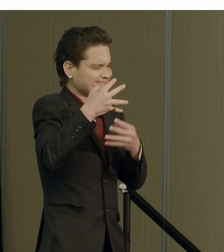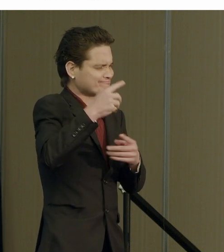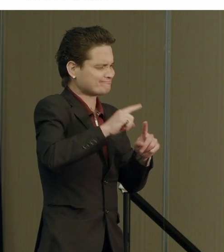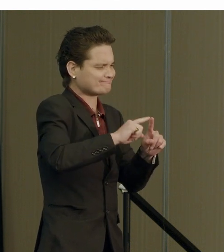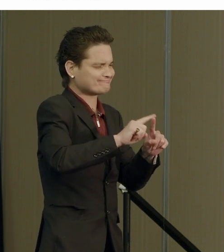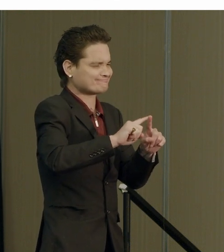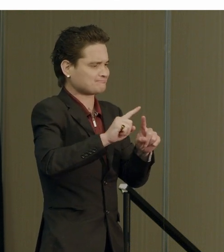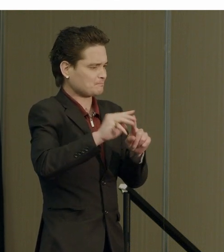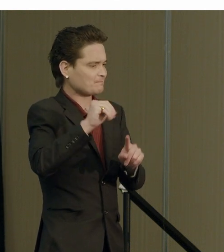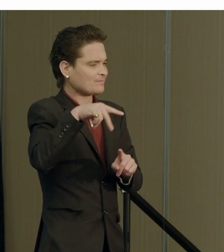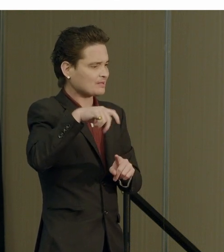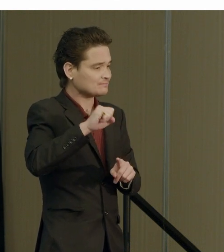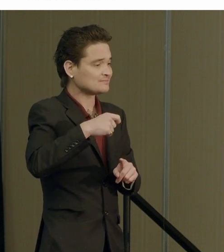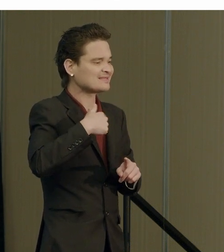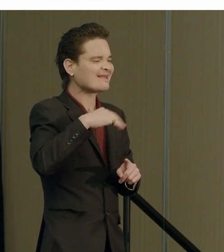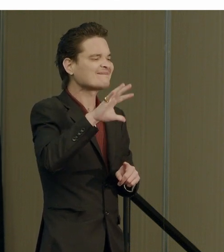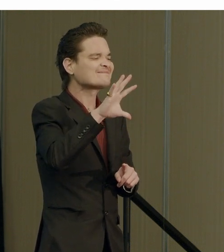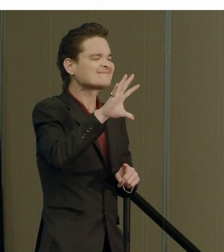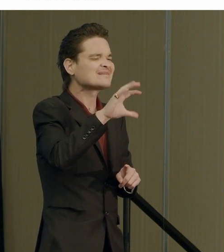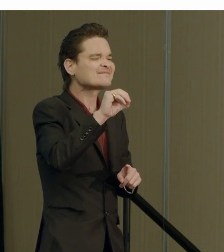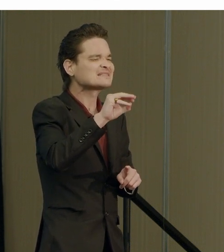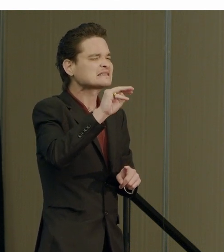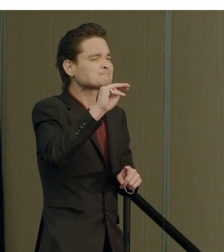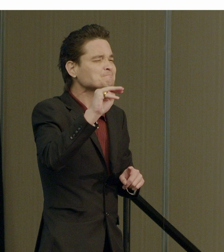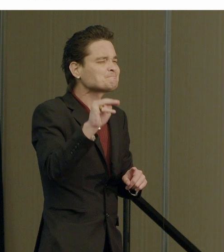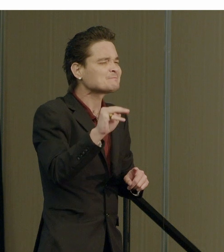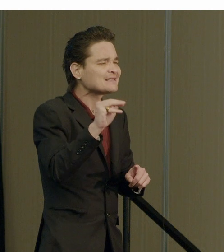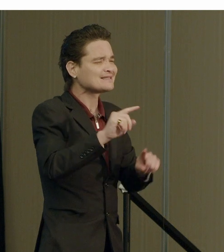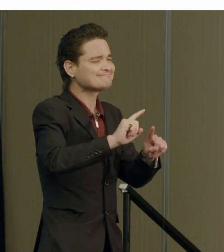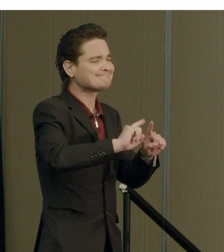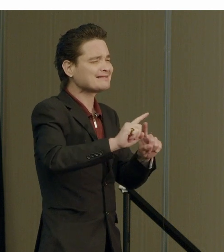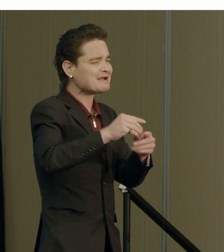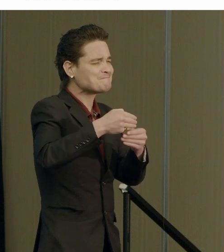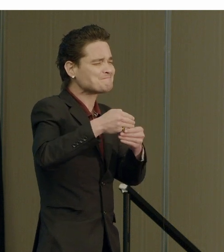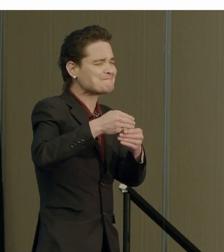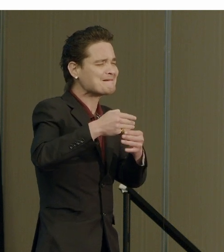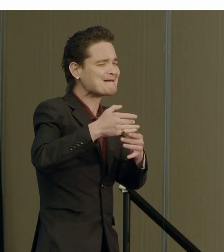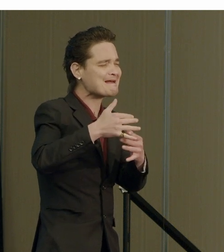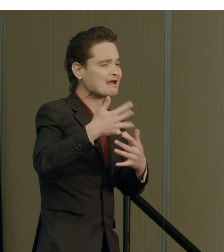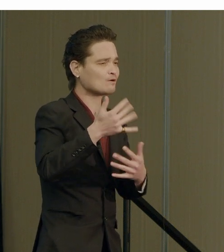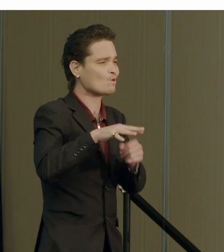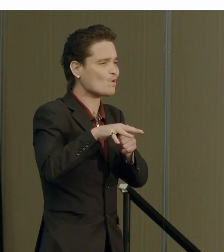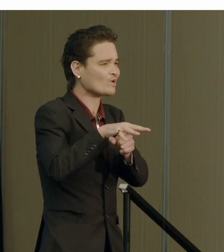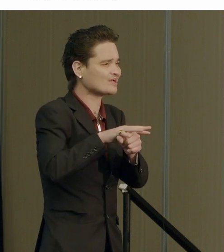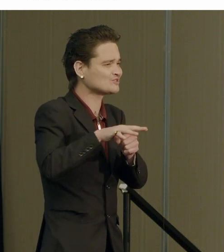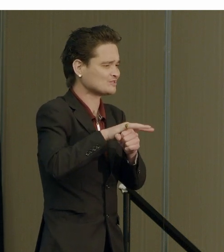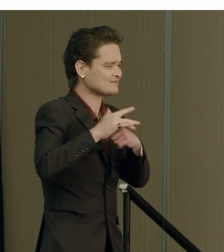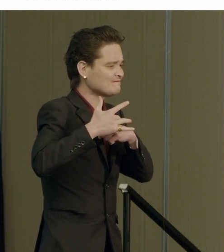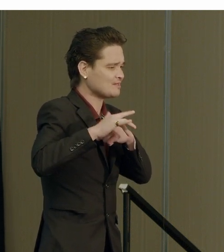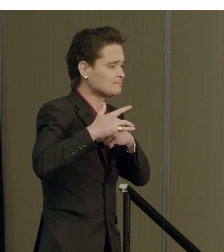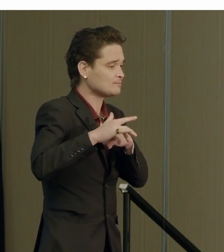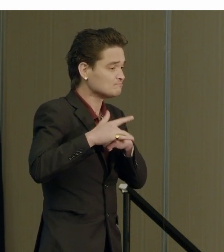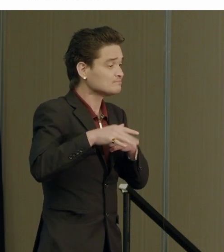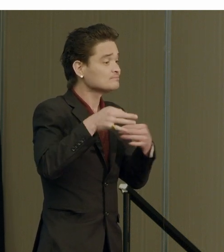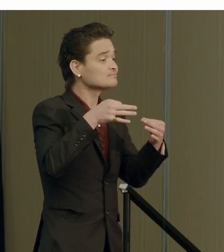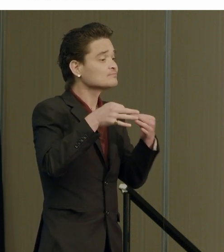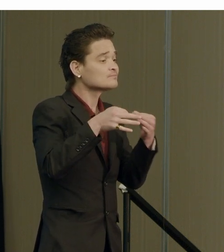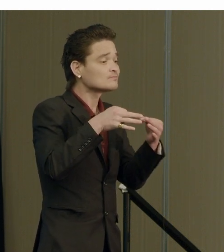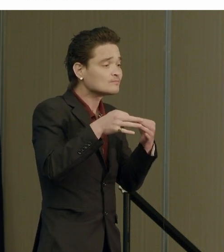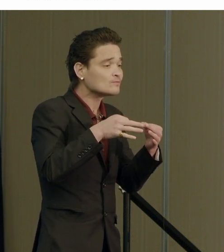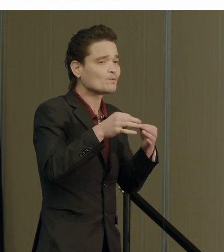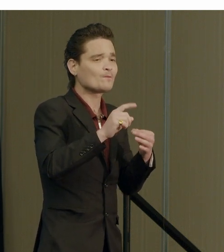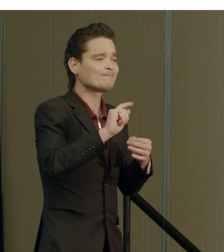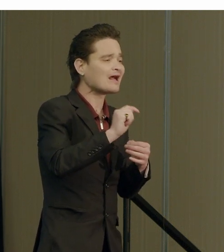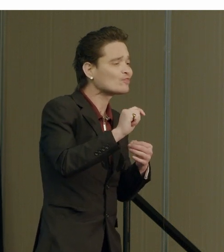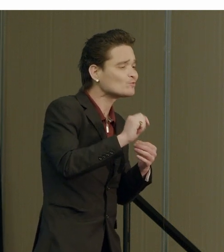been documented with features around accessibility, like accessibility entrances, accessibility bathrooms, as well as tons of contributions from